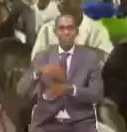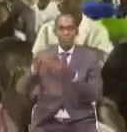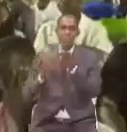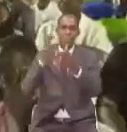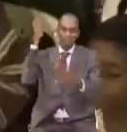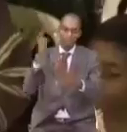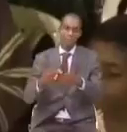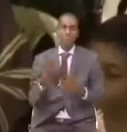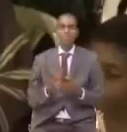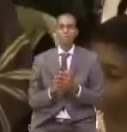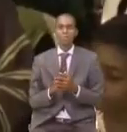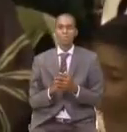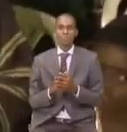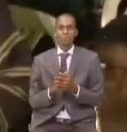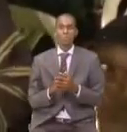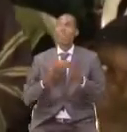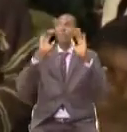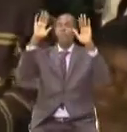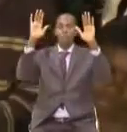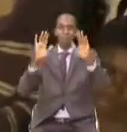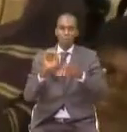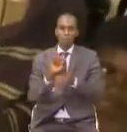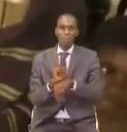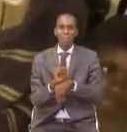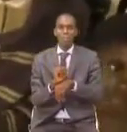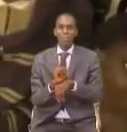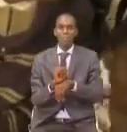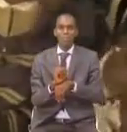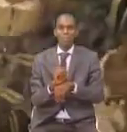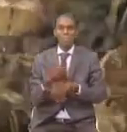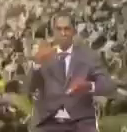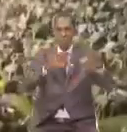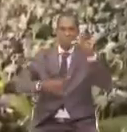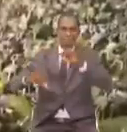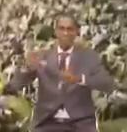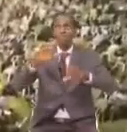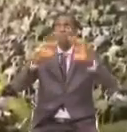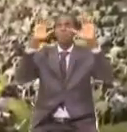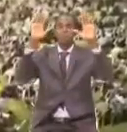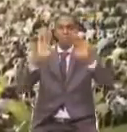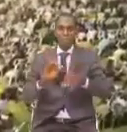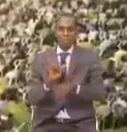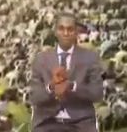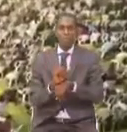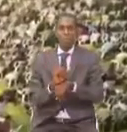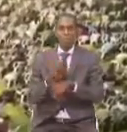Jesus' name. Miracle. Shout miracle. For